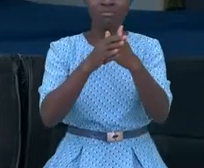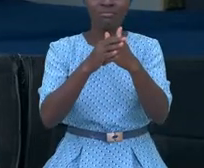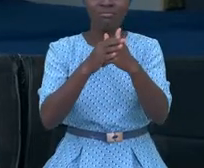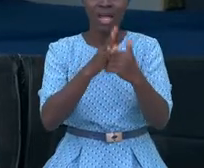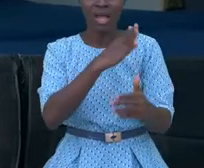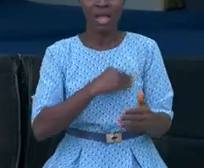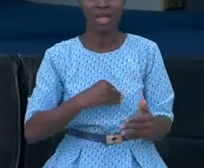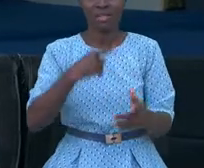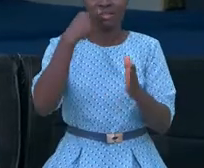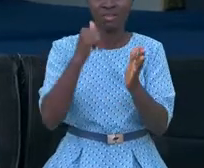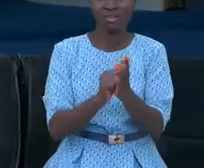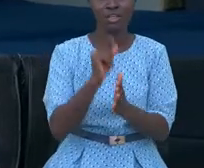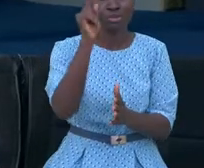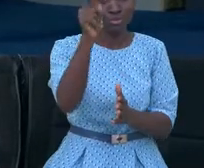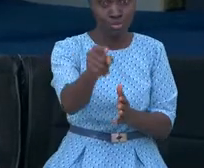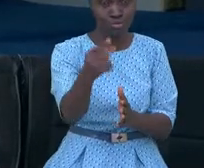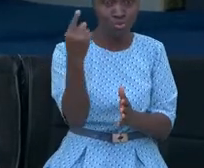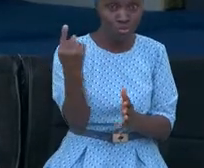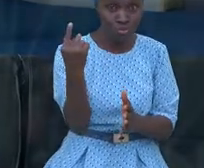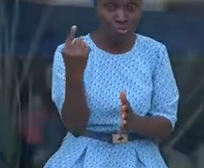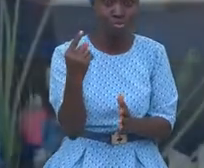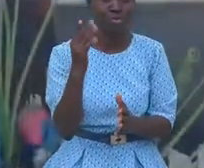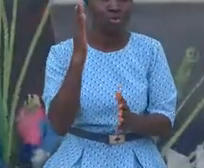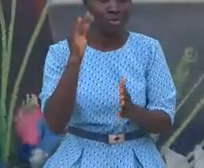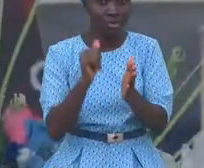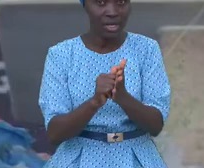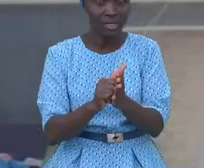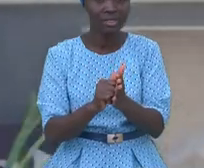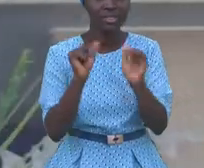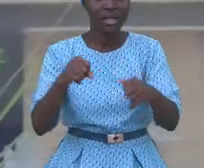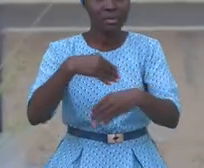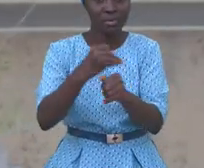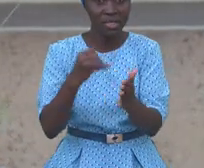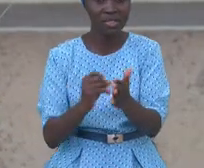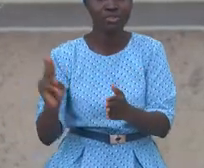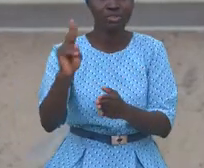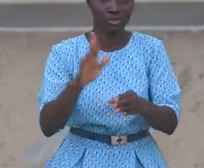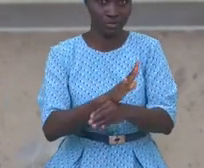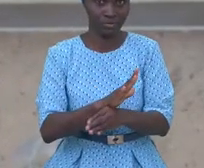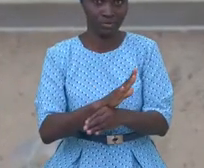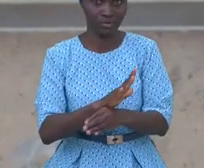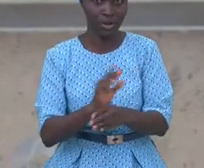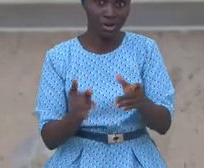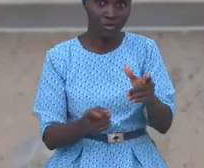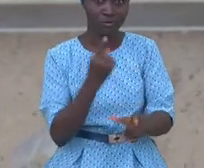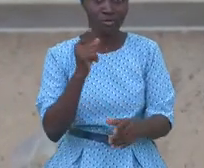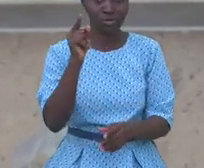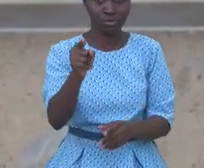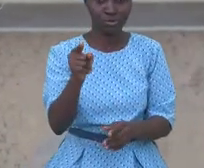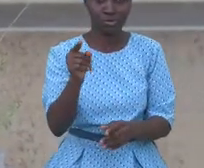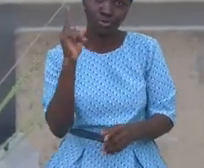you and you alone can make it useful. The first you,